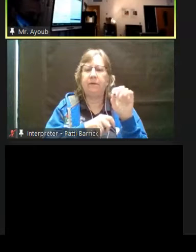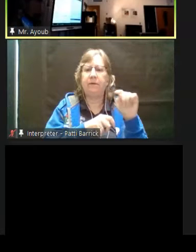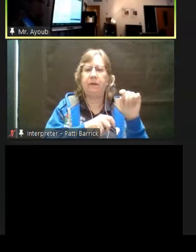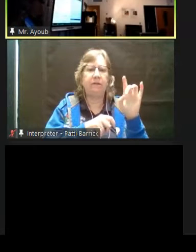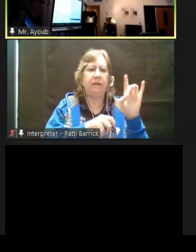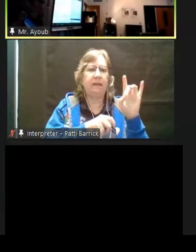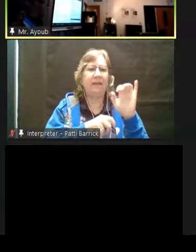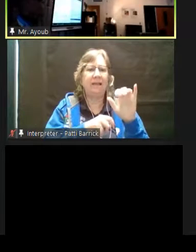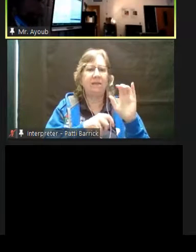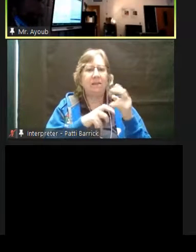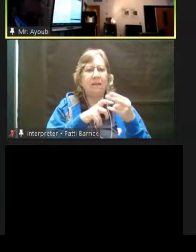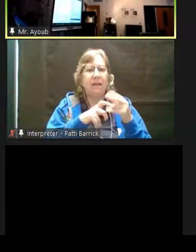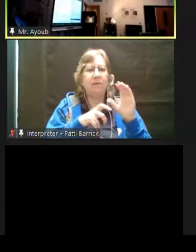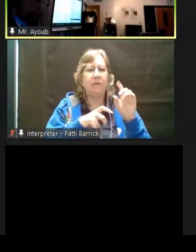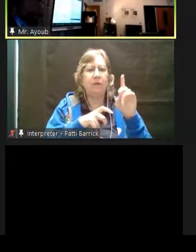UTF-8.